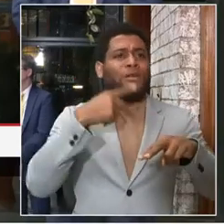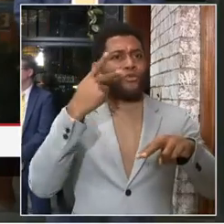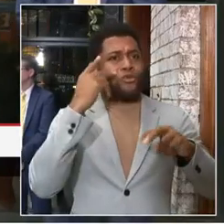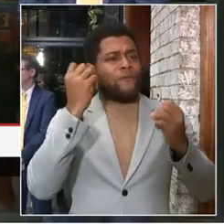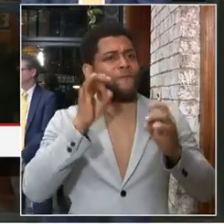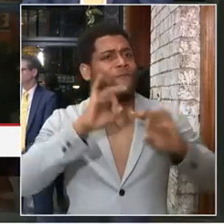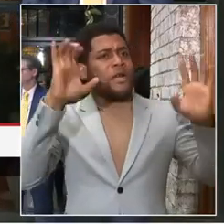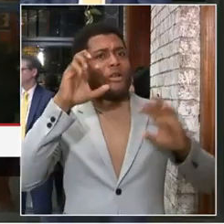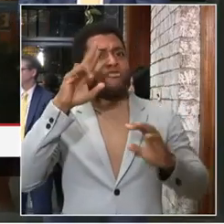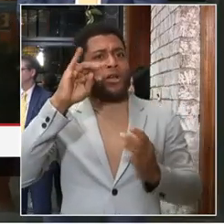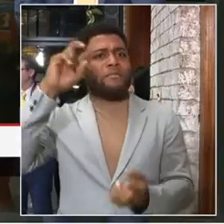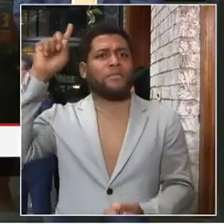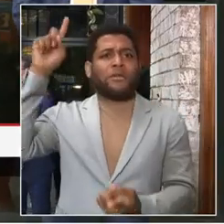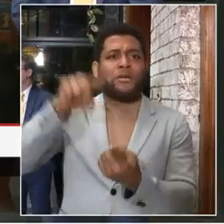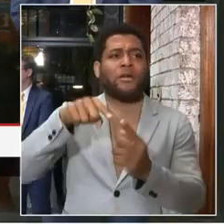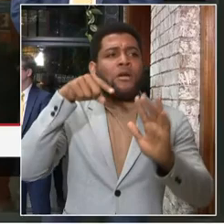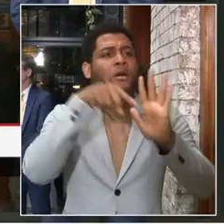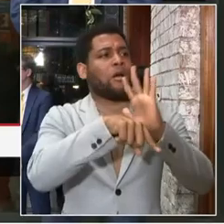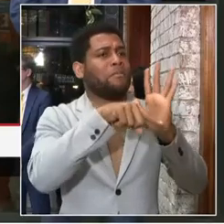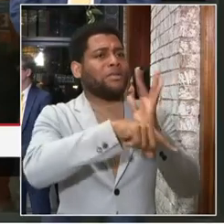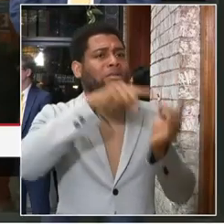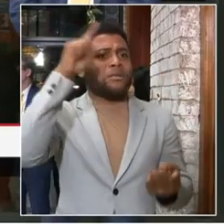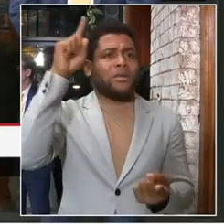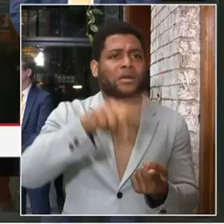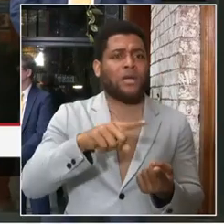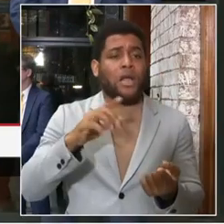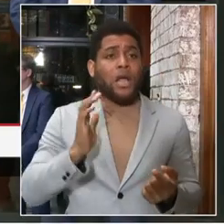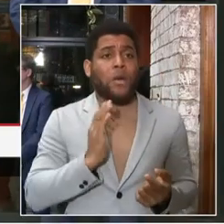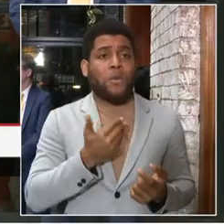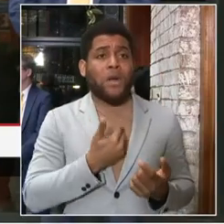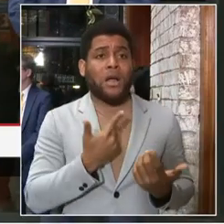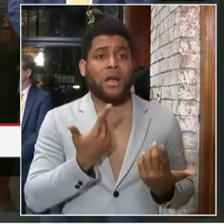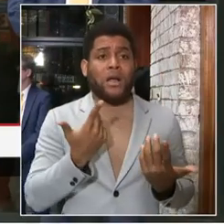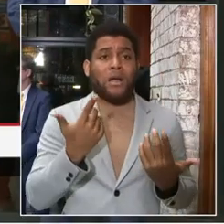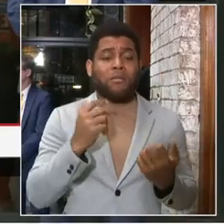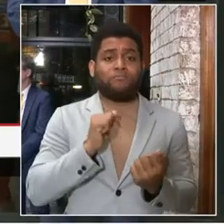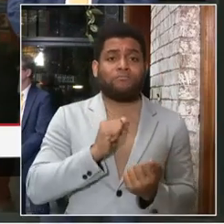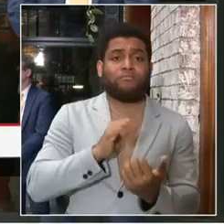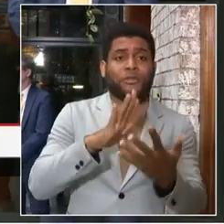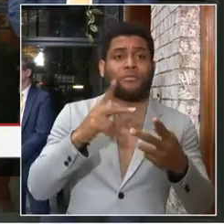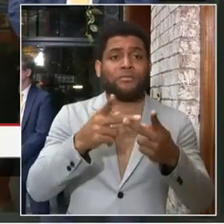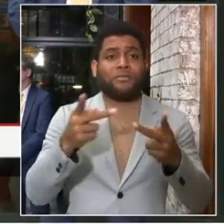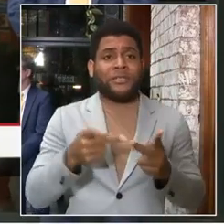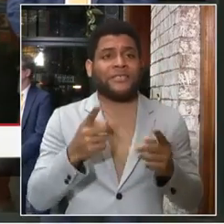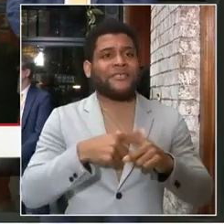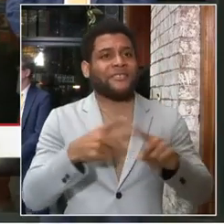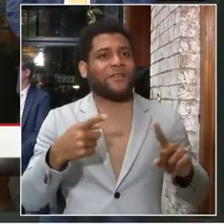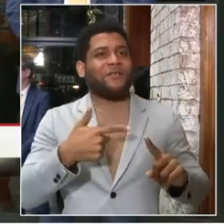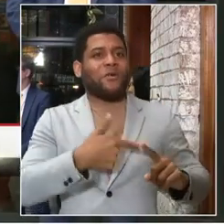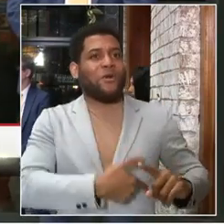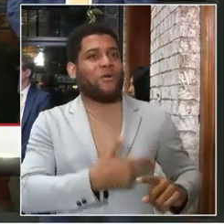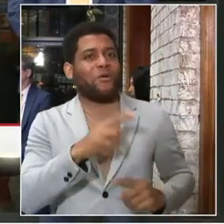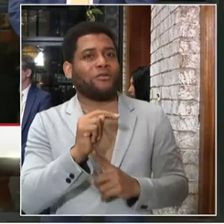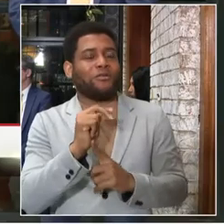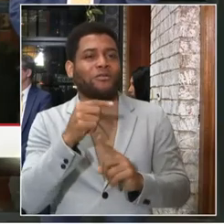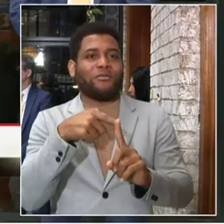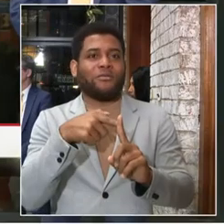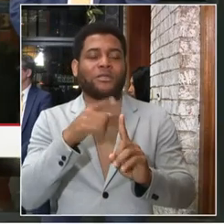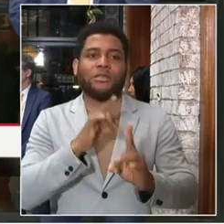homicide, they have a very different posture when it comes to guns. When you get caught with a gun, there are immediate and swift